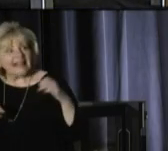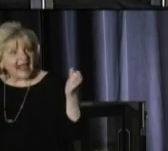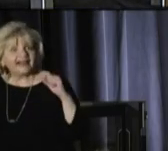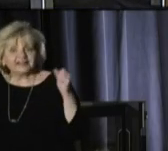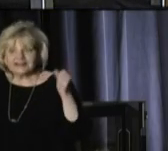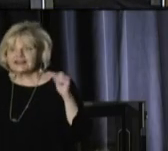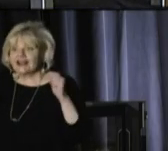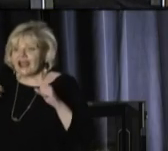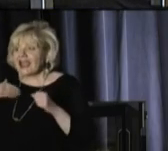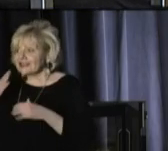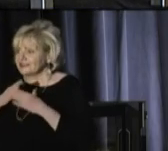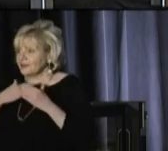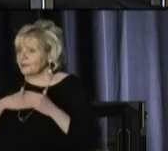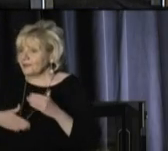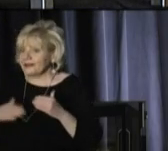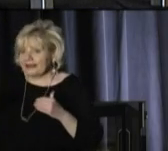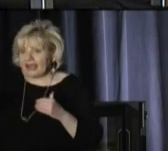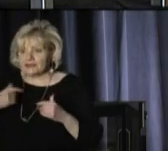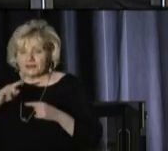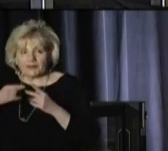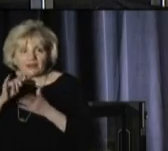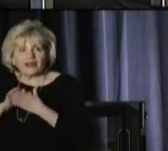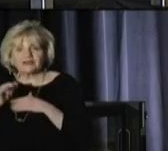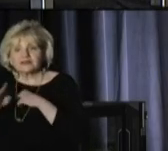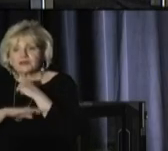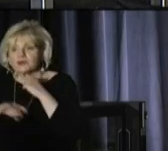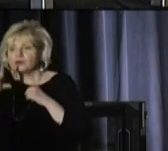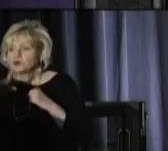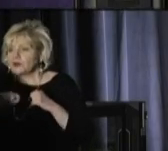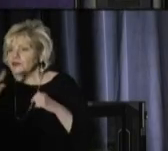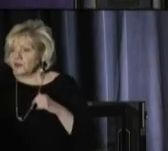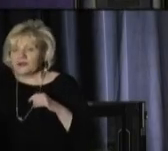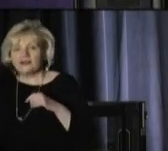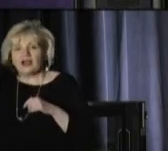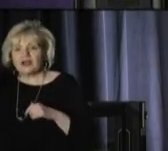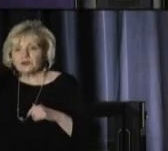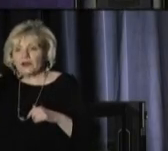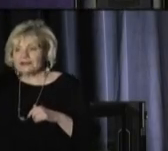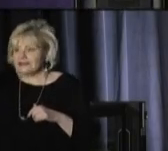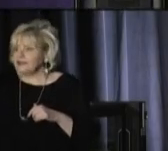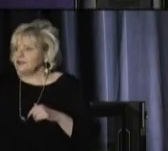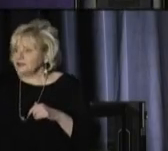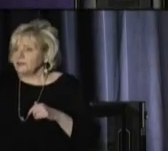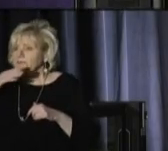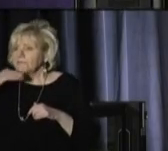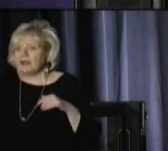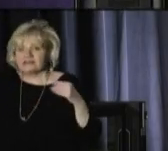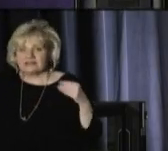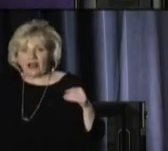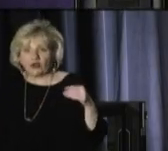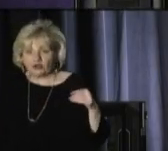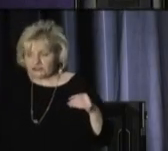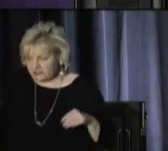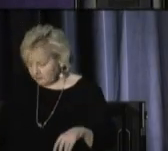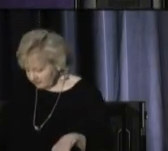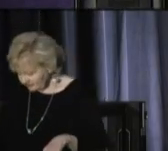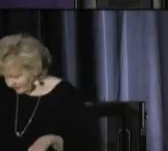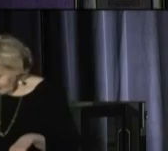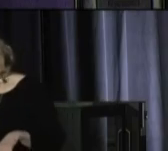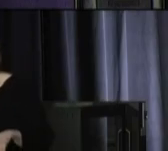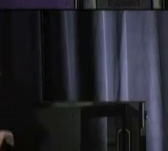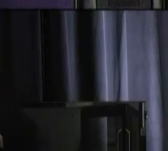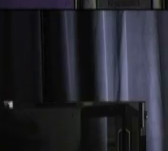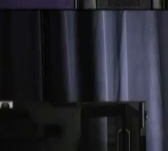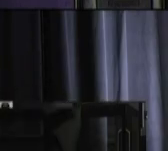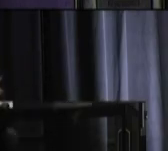because my book came out in September of 2020 and, you know, the New York Times bestseller list was filled with books about race. Yeah. And